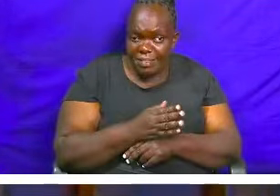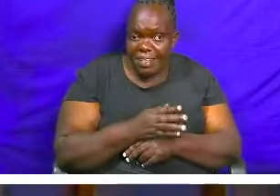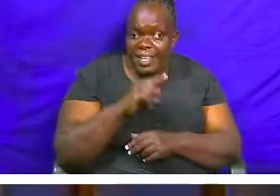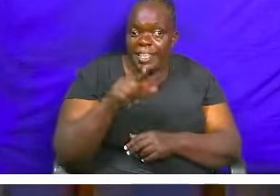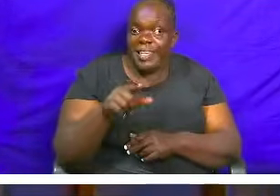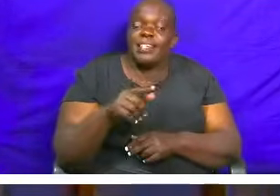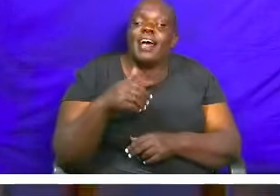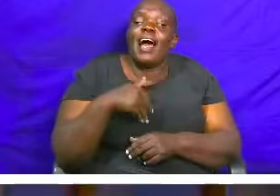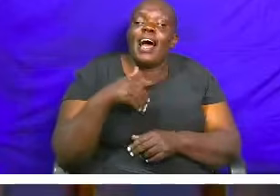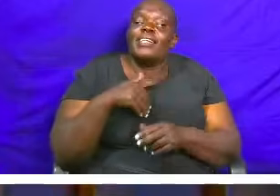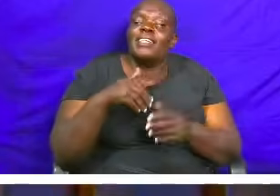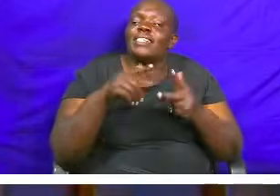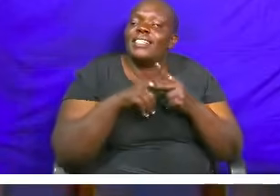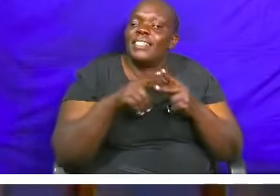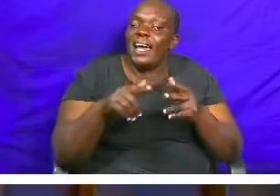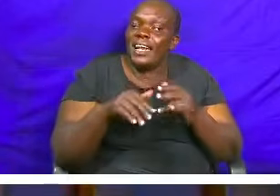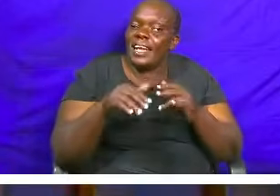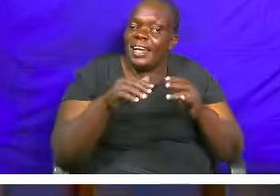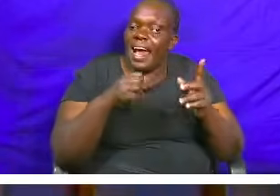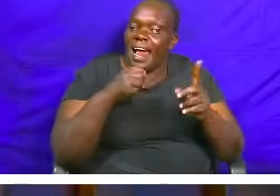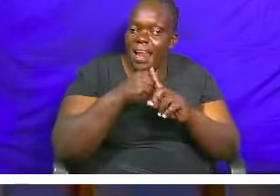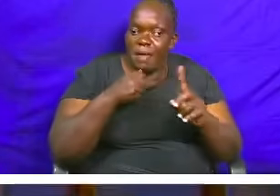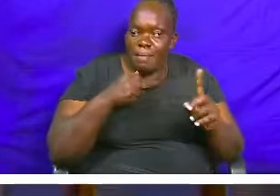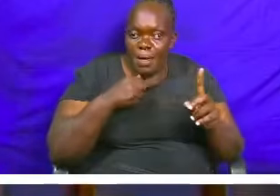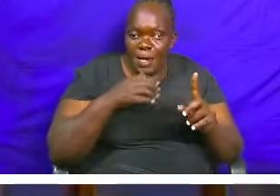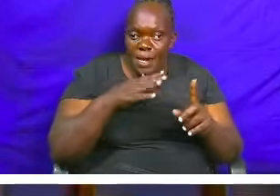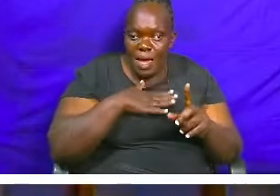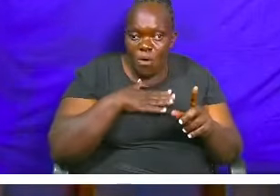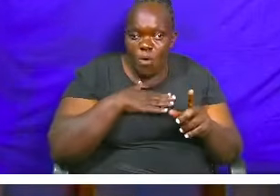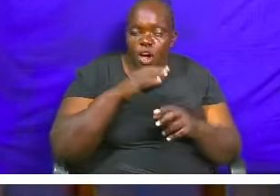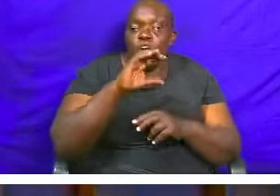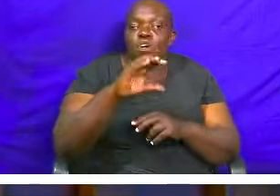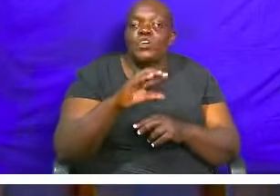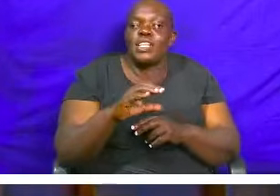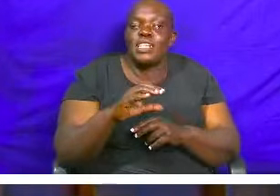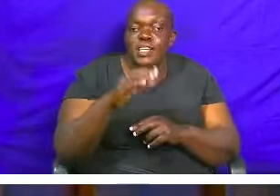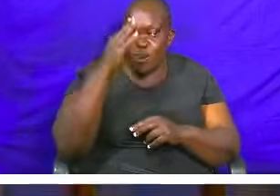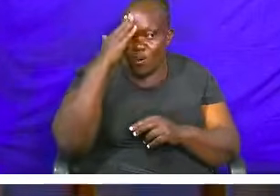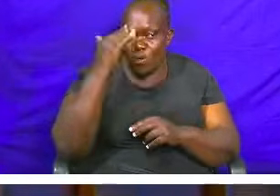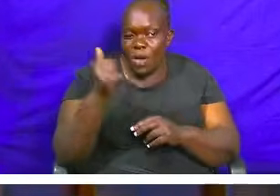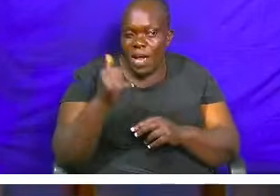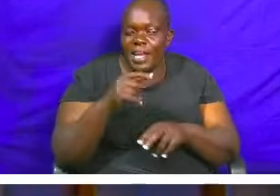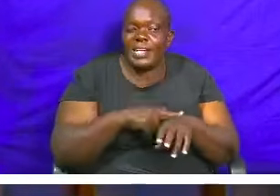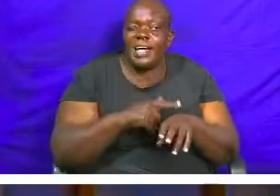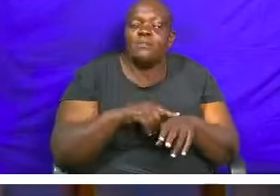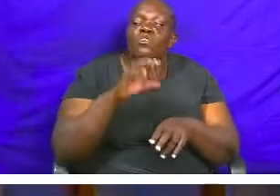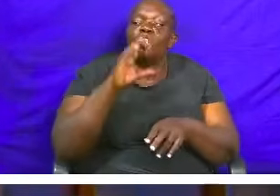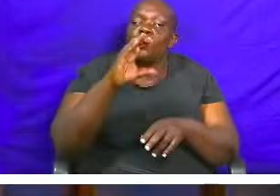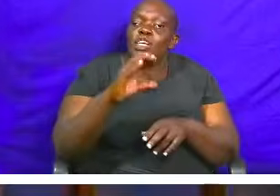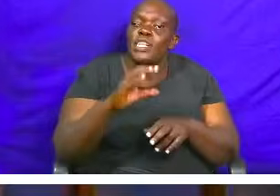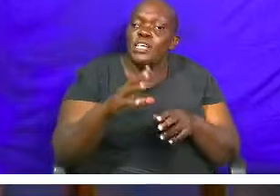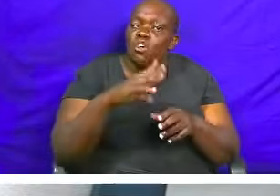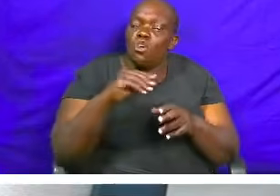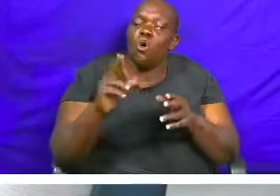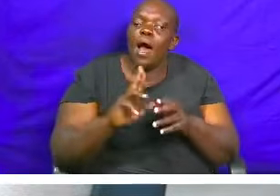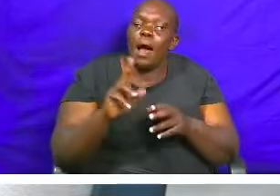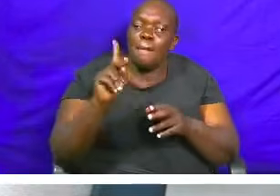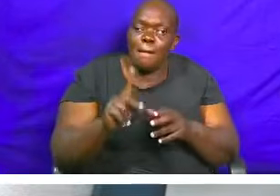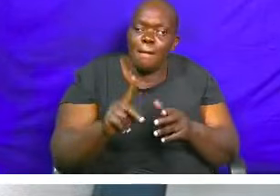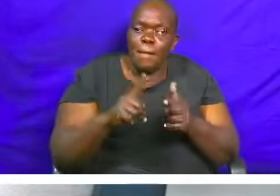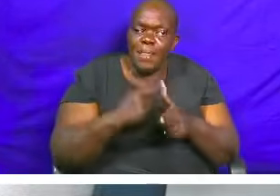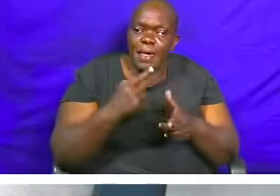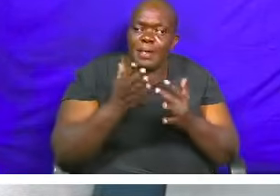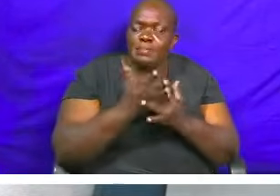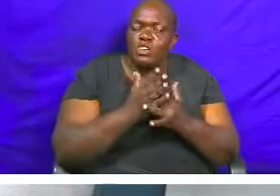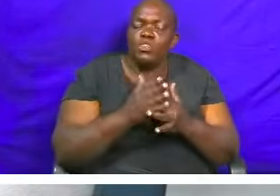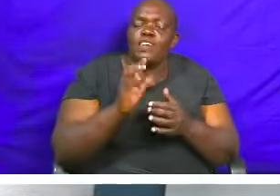has caused an impact on our pricing, because when prices go up by between